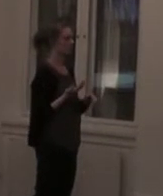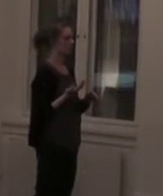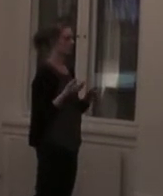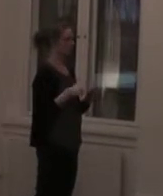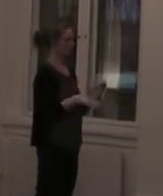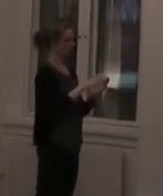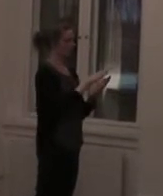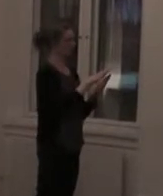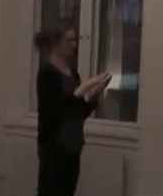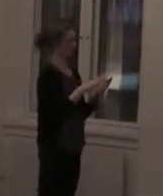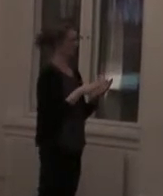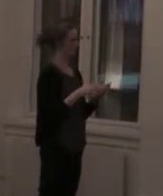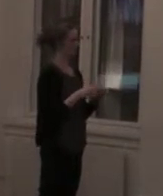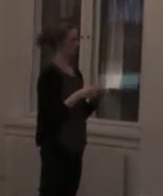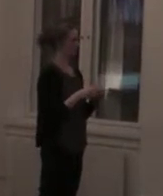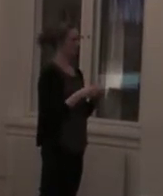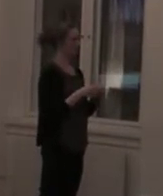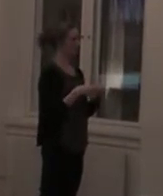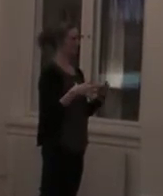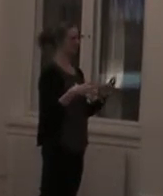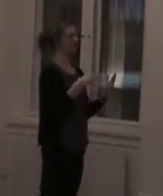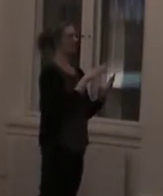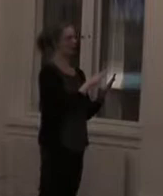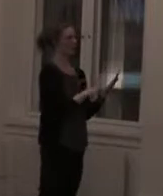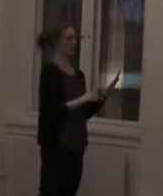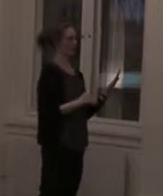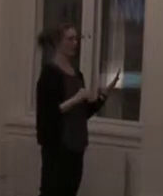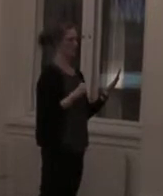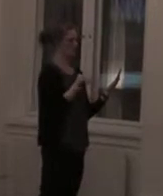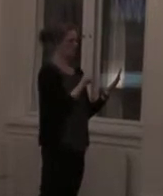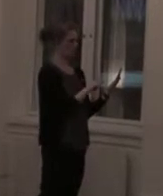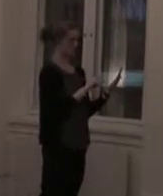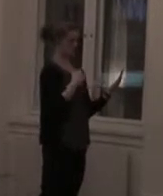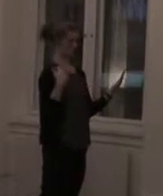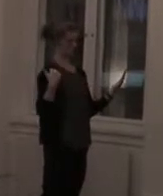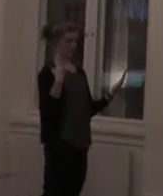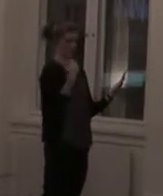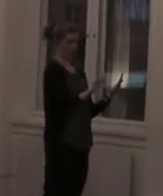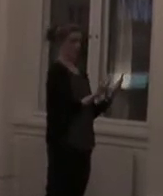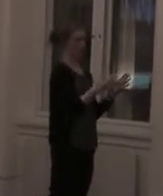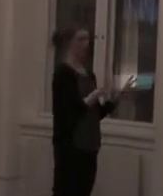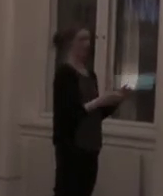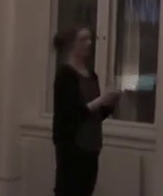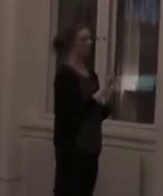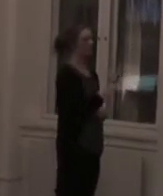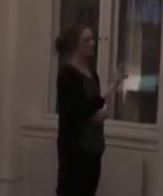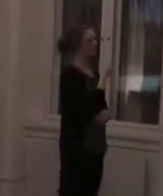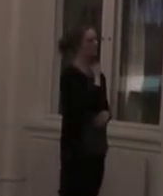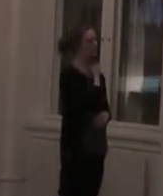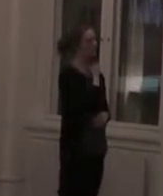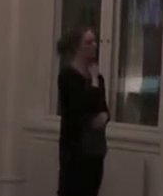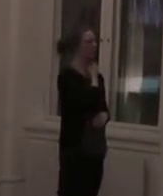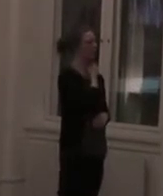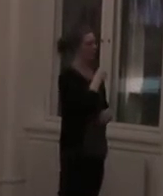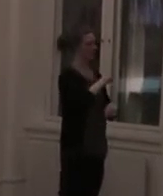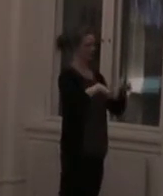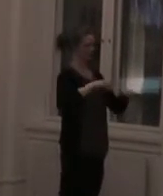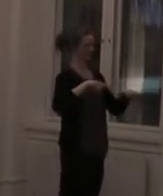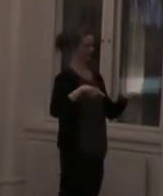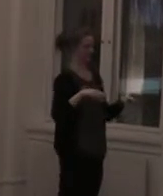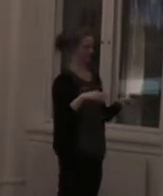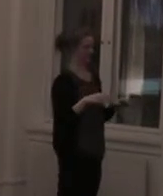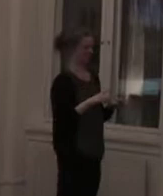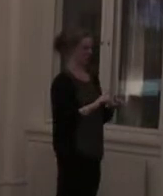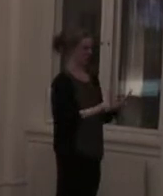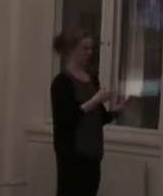that I told you about. And so far we have 6 stories. They're not the same as the ones that we had on